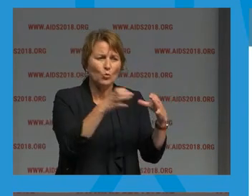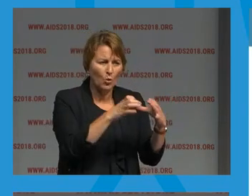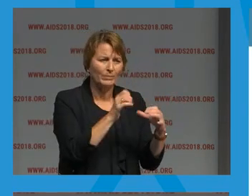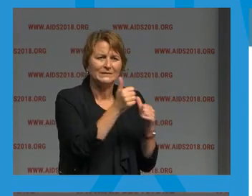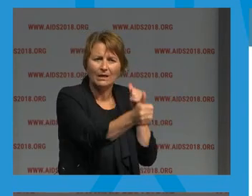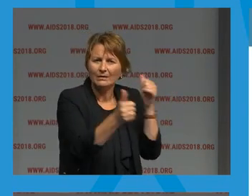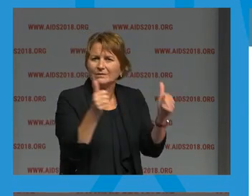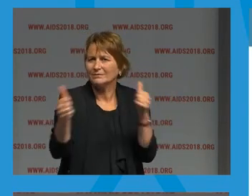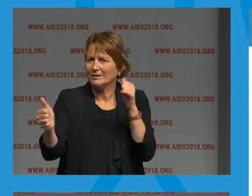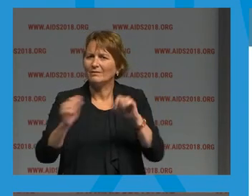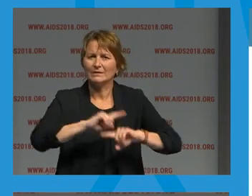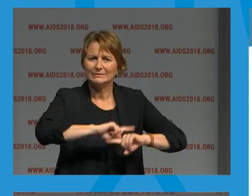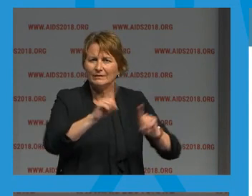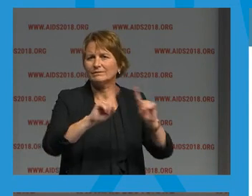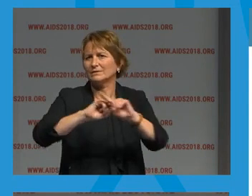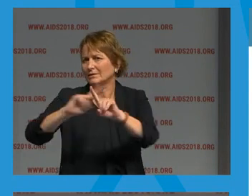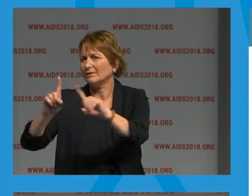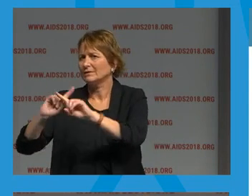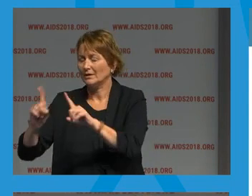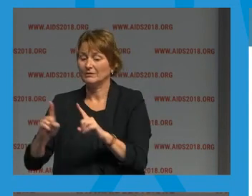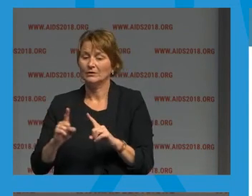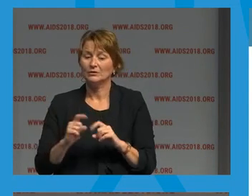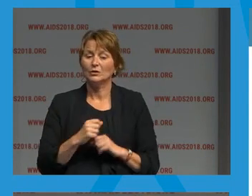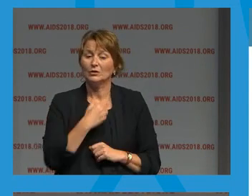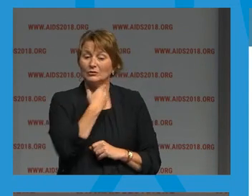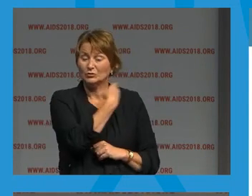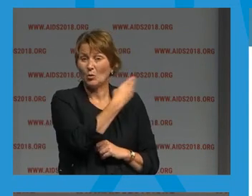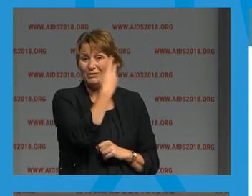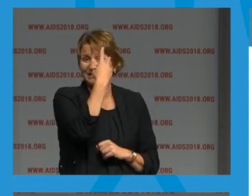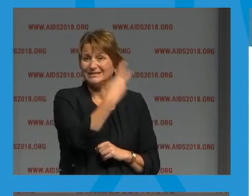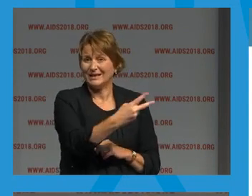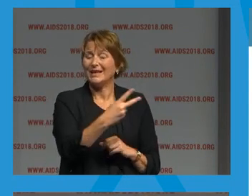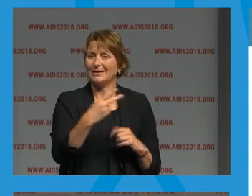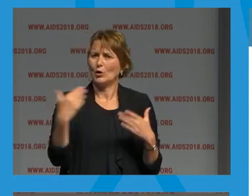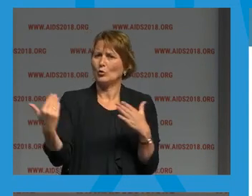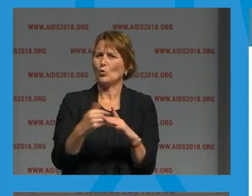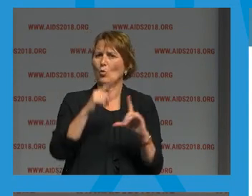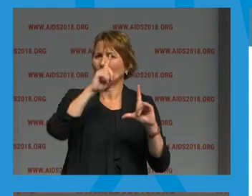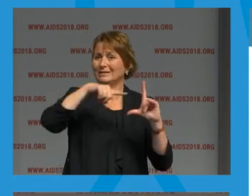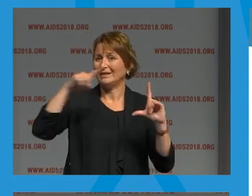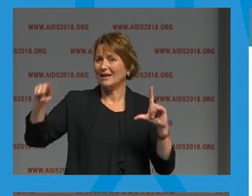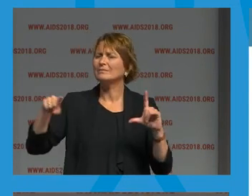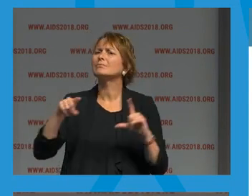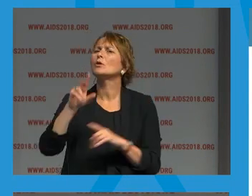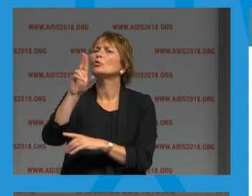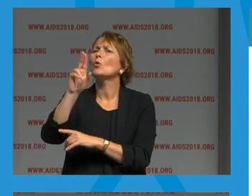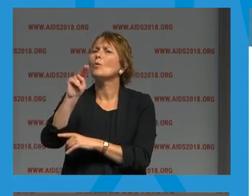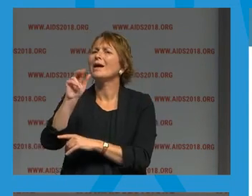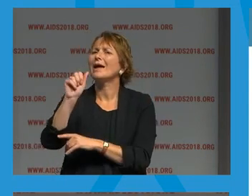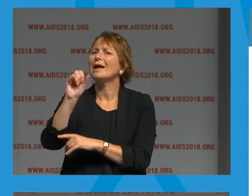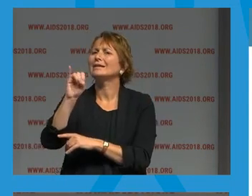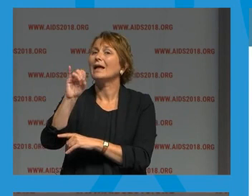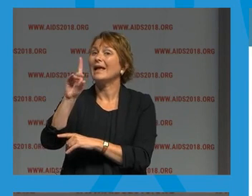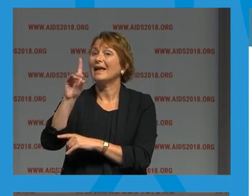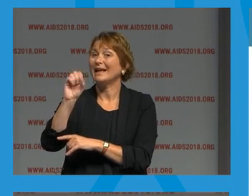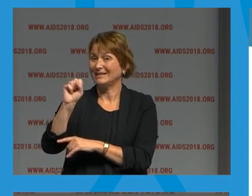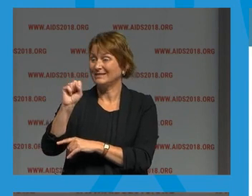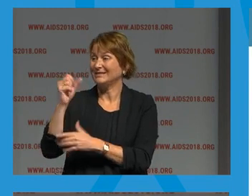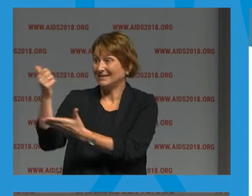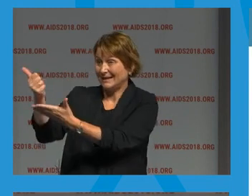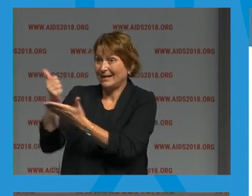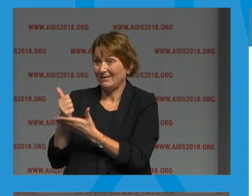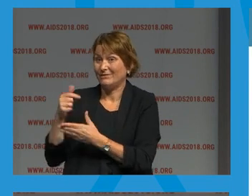It's really told to us very clearly in the new data from UNAIDS. In one case, we have